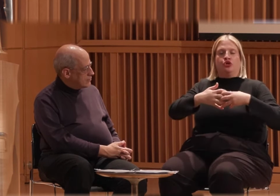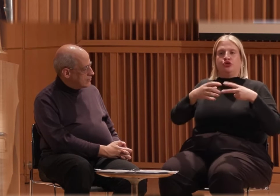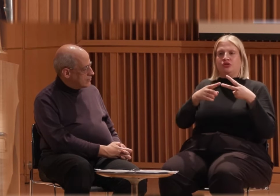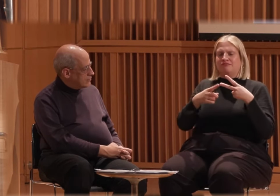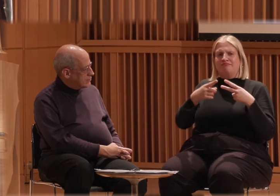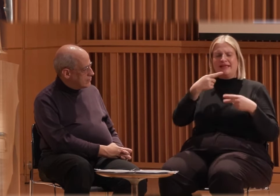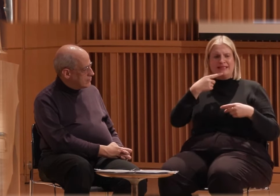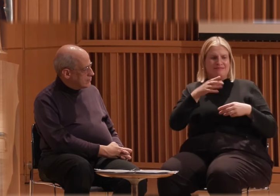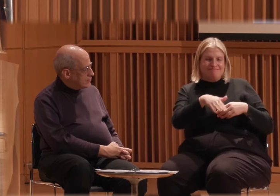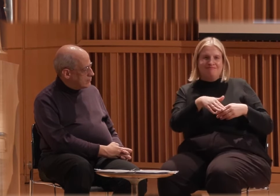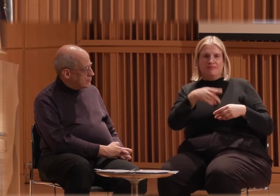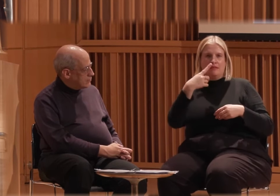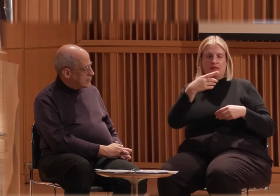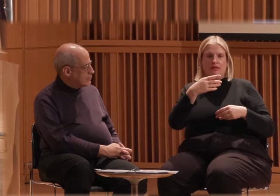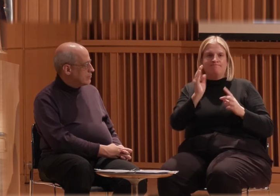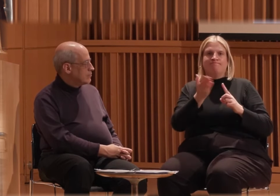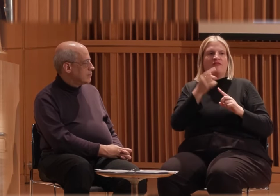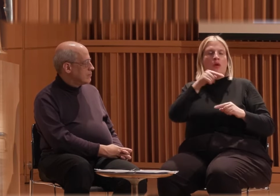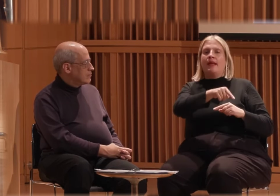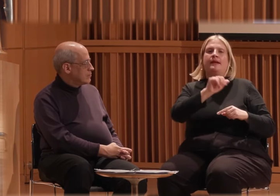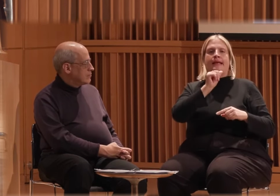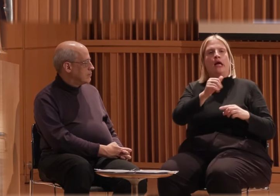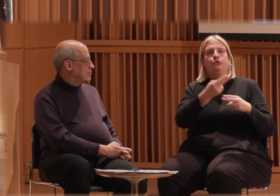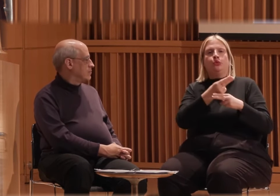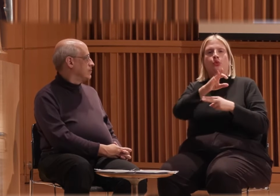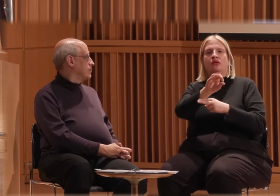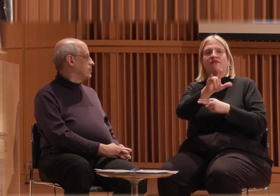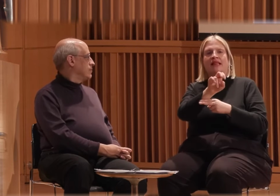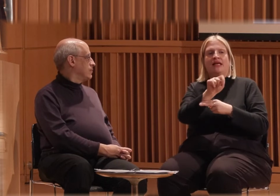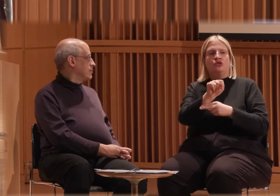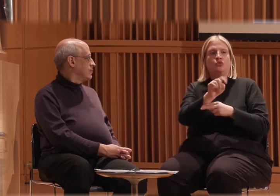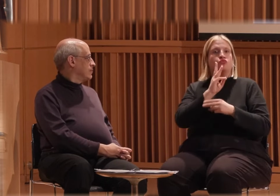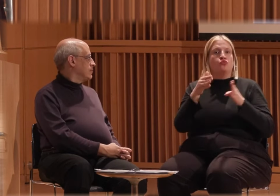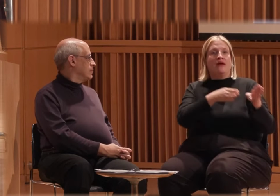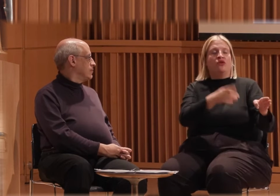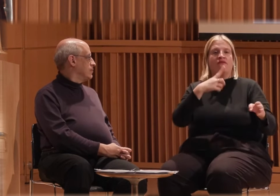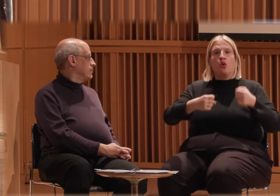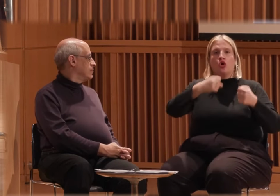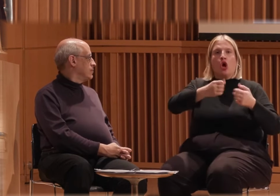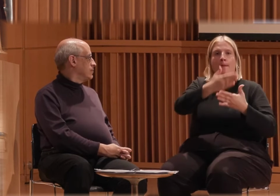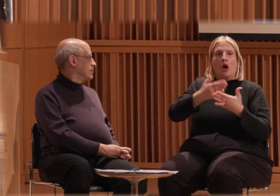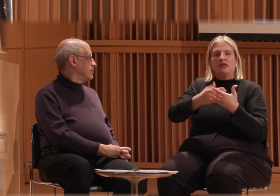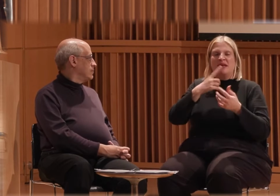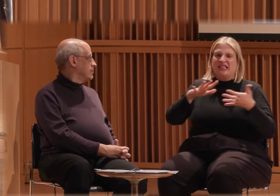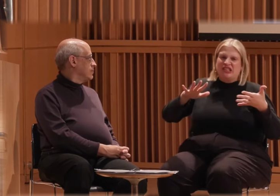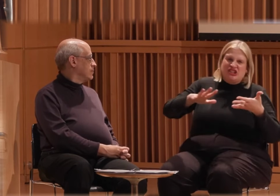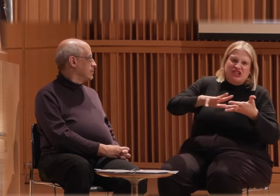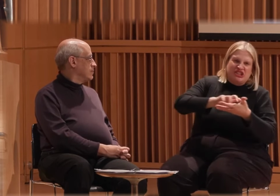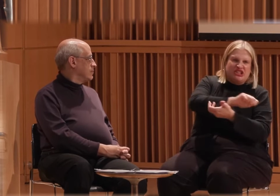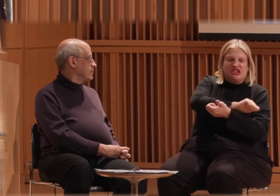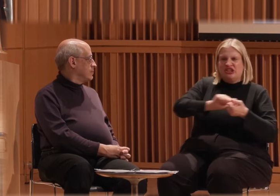not use the Flint River water for their car parts because it was corroding their car